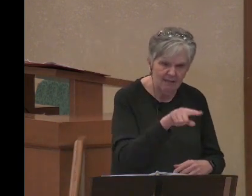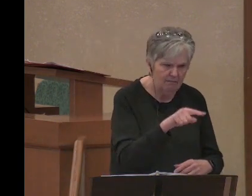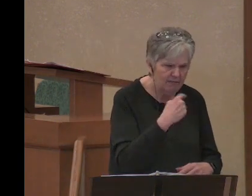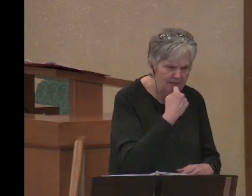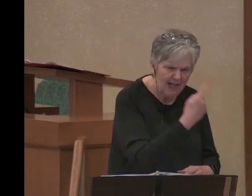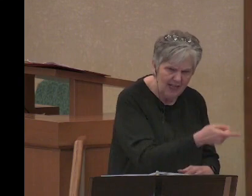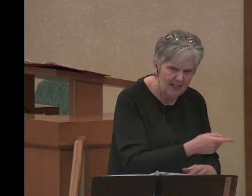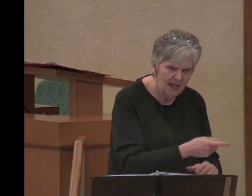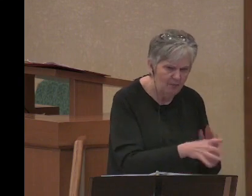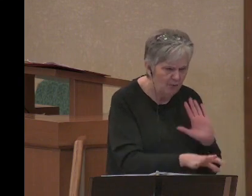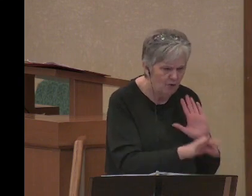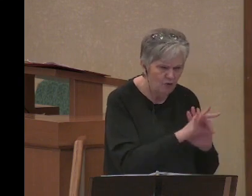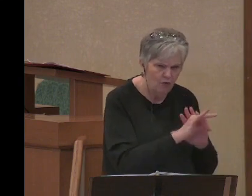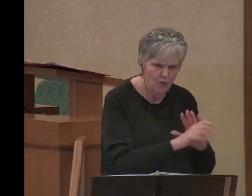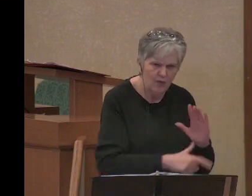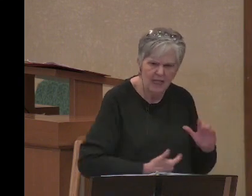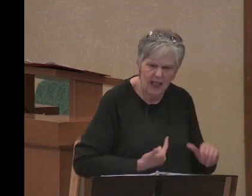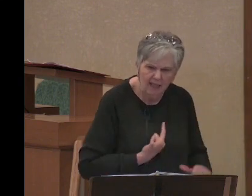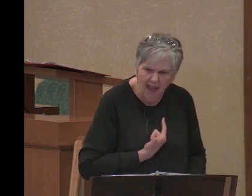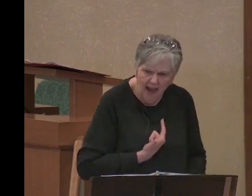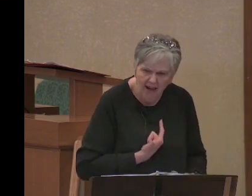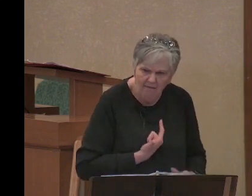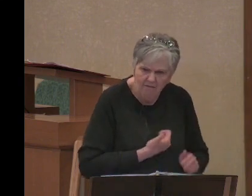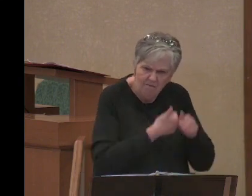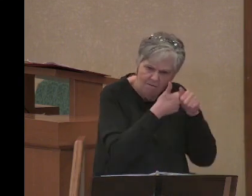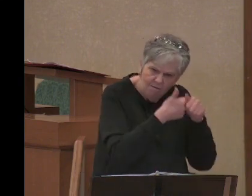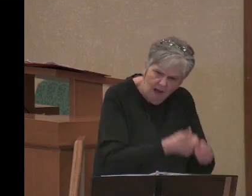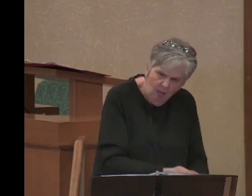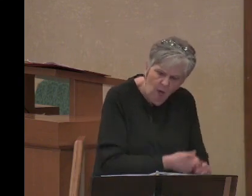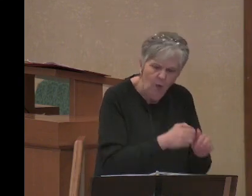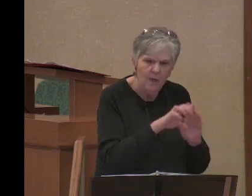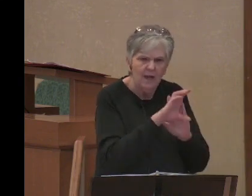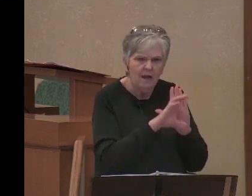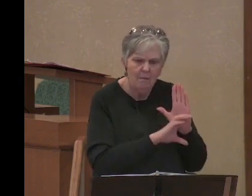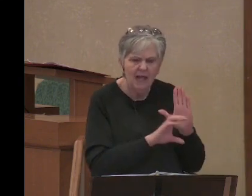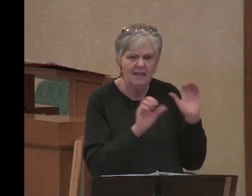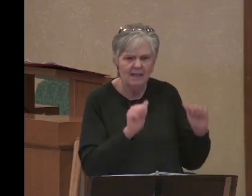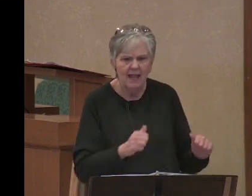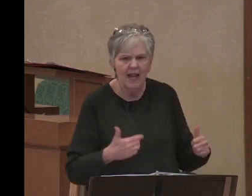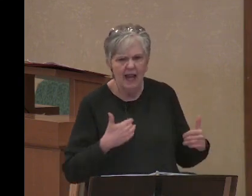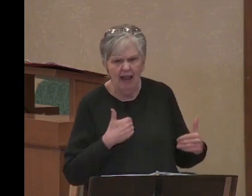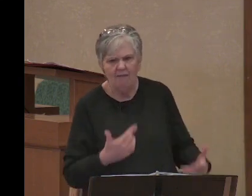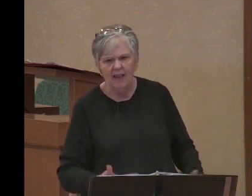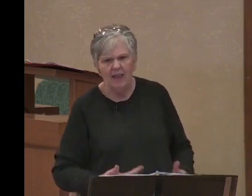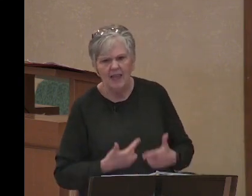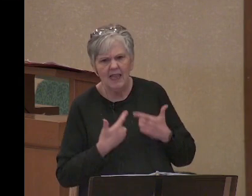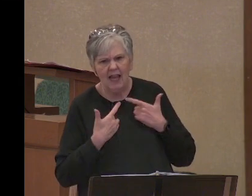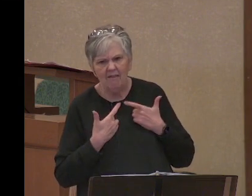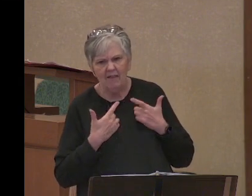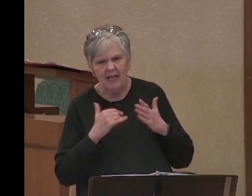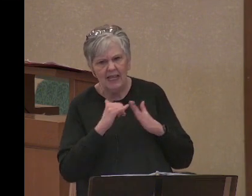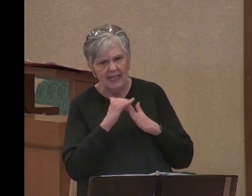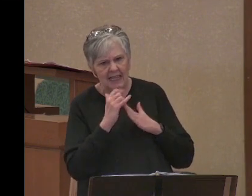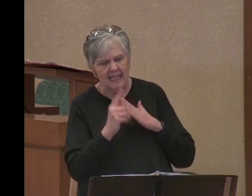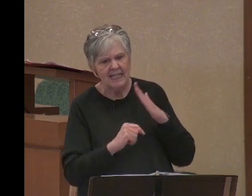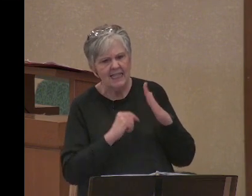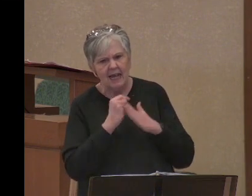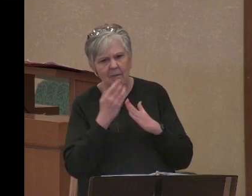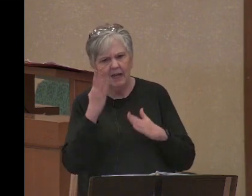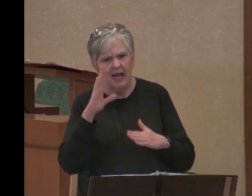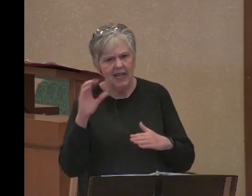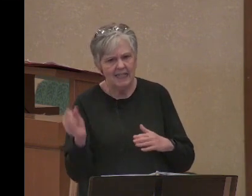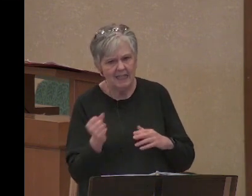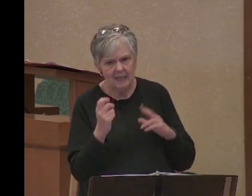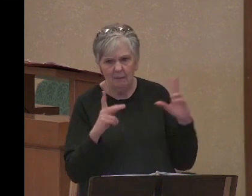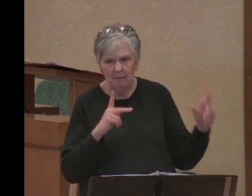boundaries, these commands, so that you may have life. Certainly in this time, God's people were